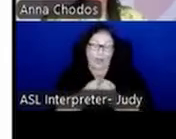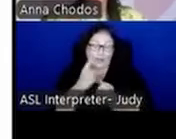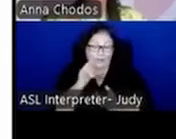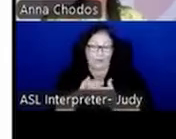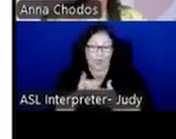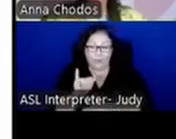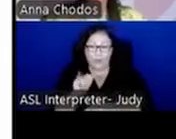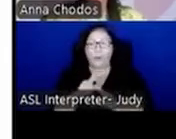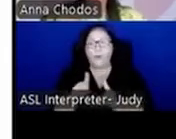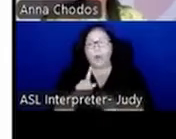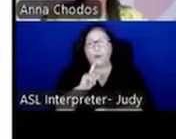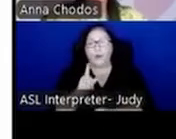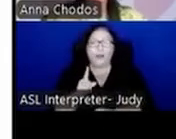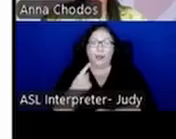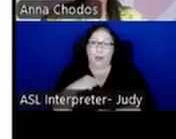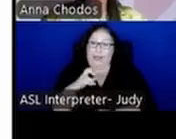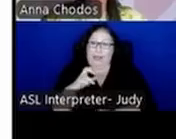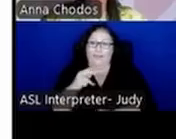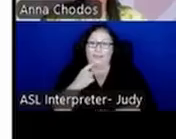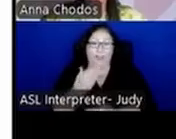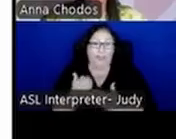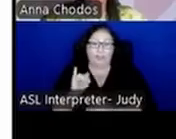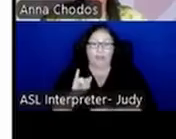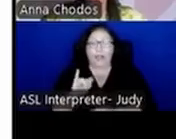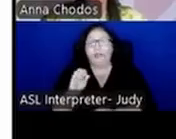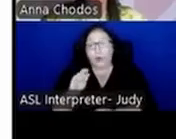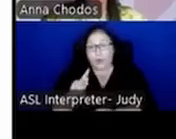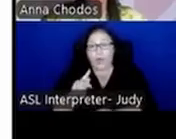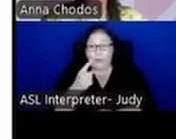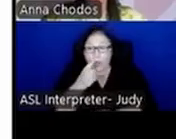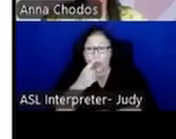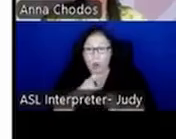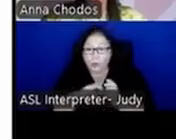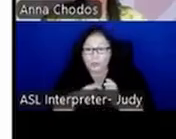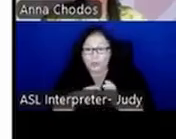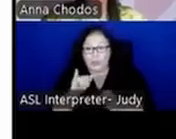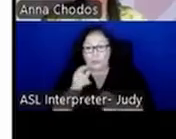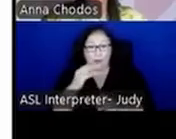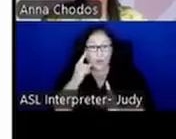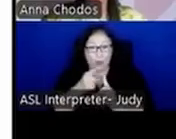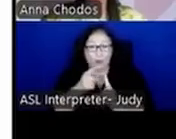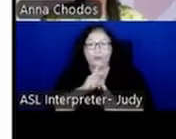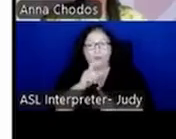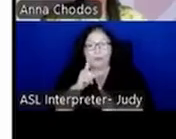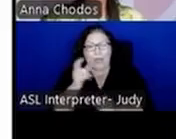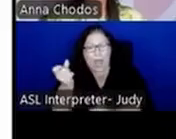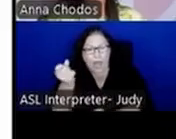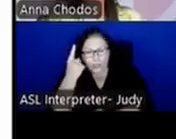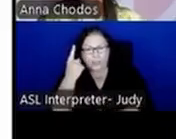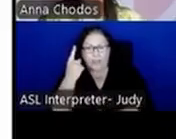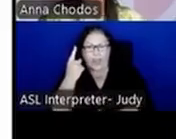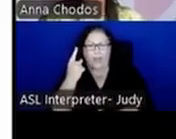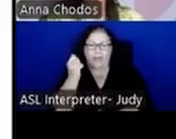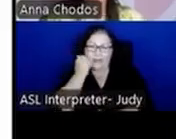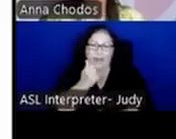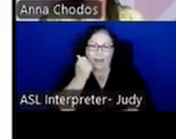we even say things like, it's okay to be nosy. And that's one of the goals here is to really understand the day-to-day life of the